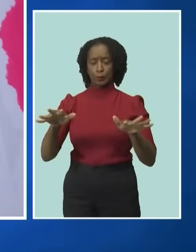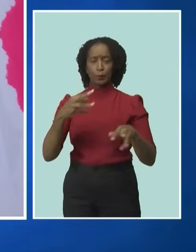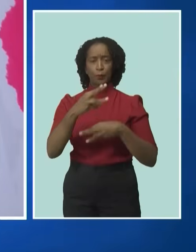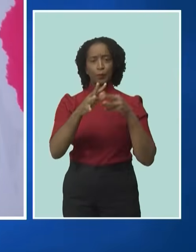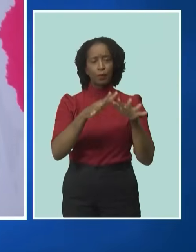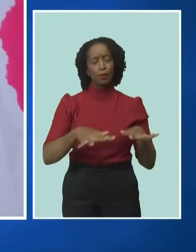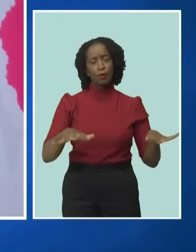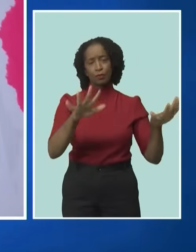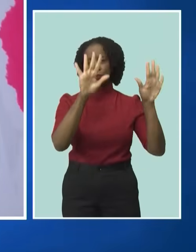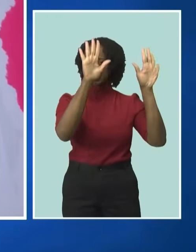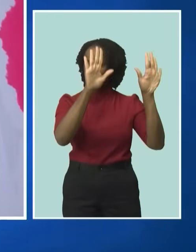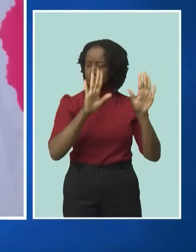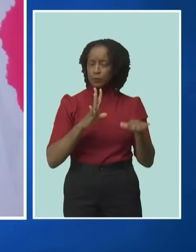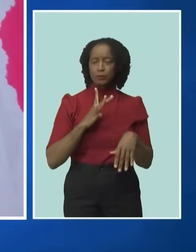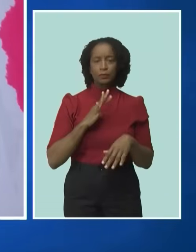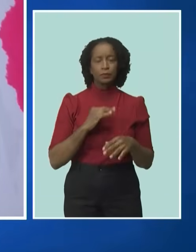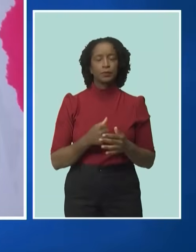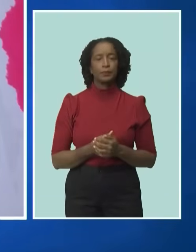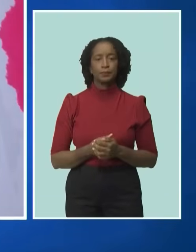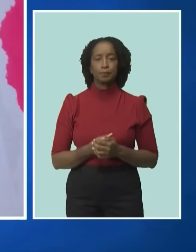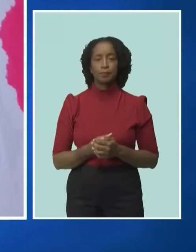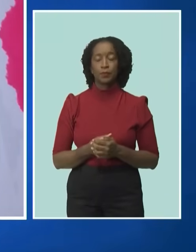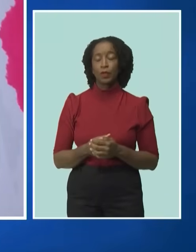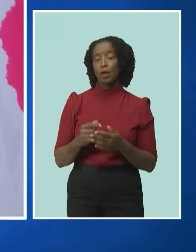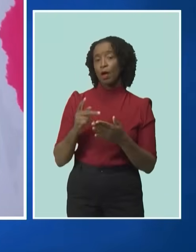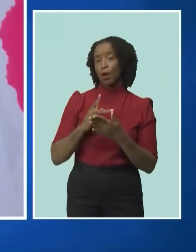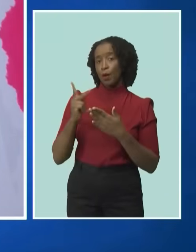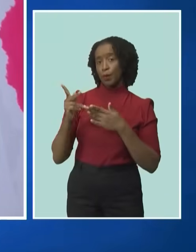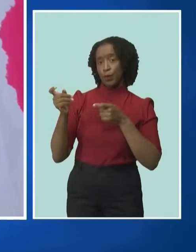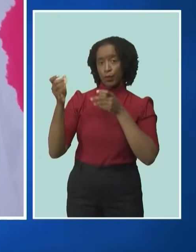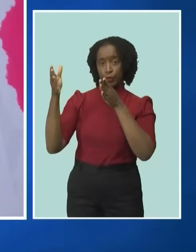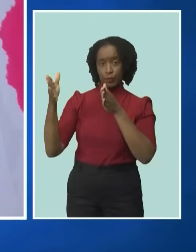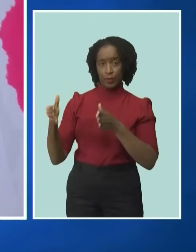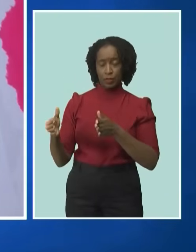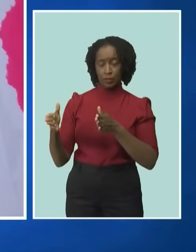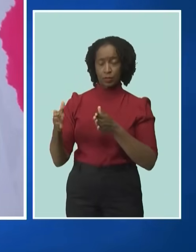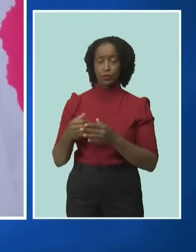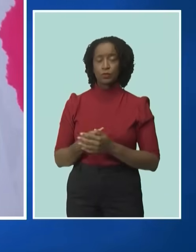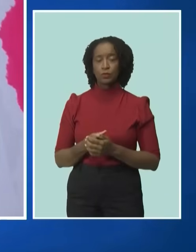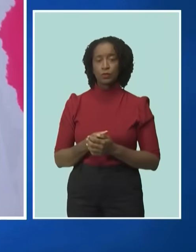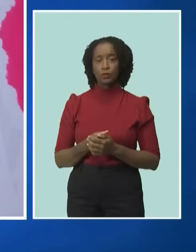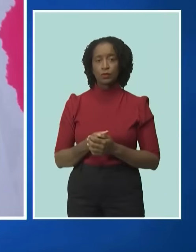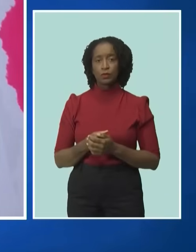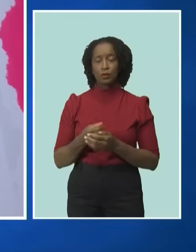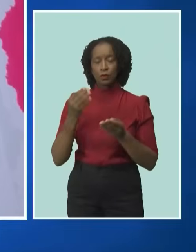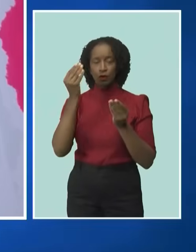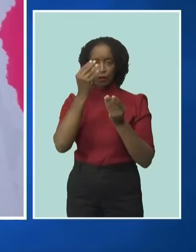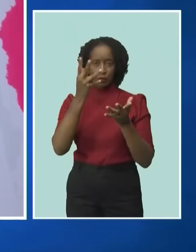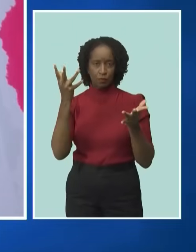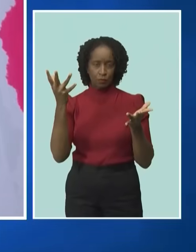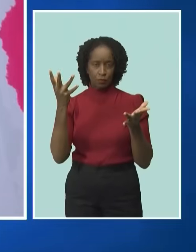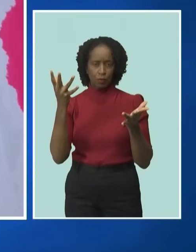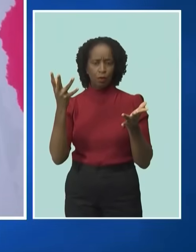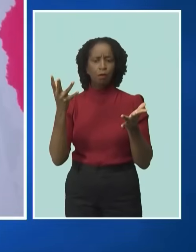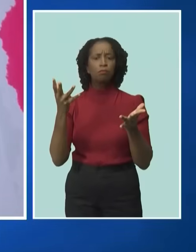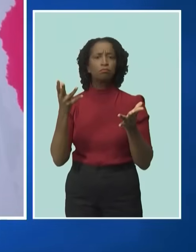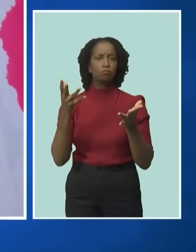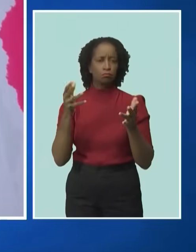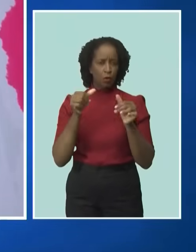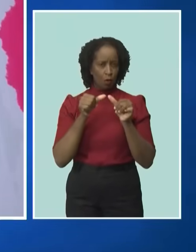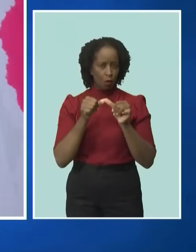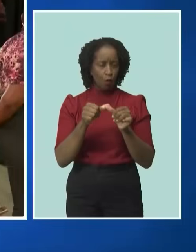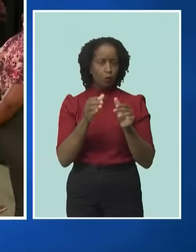Manager, Culture and Community Development at the CARICOM Secretariat, Dr. Hilary Brown, says systems continue to be put in place to